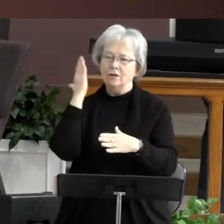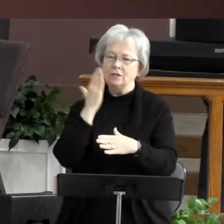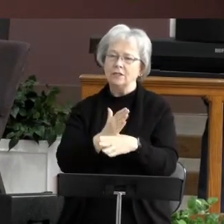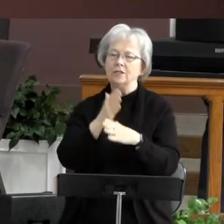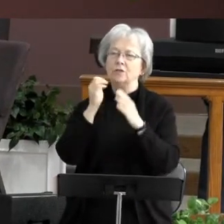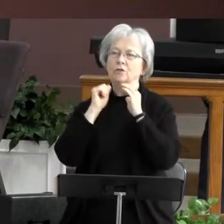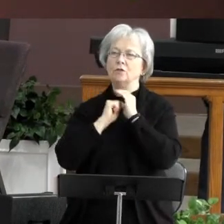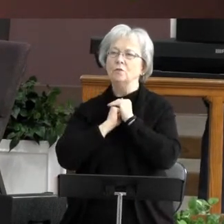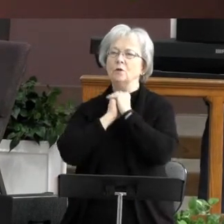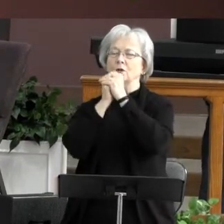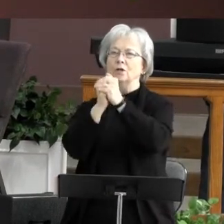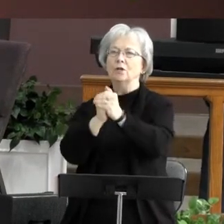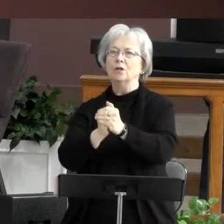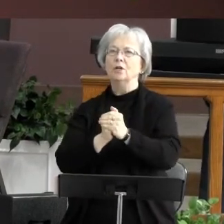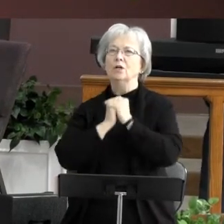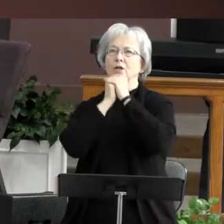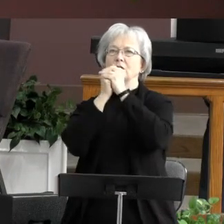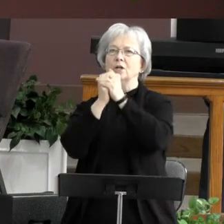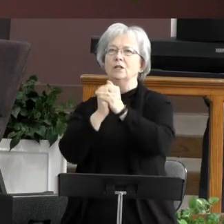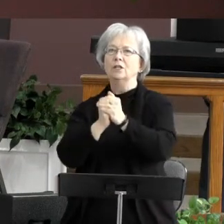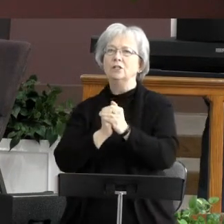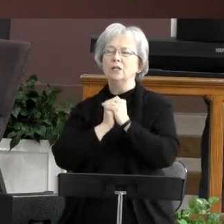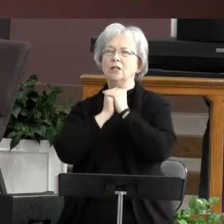never cease to